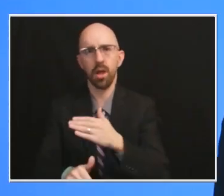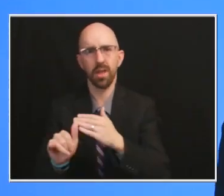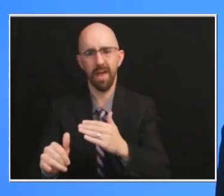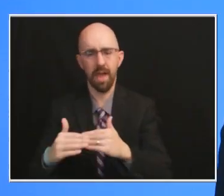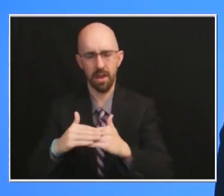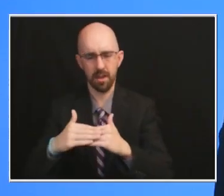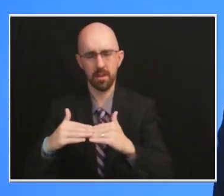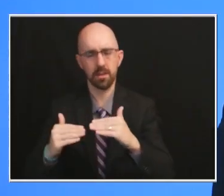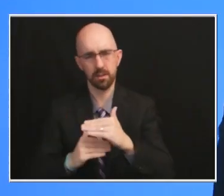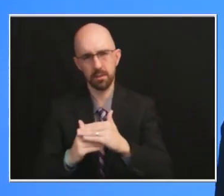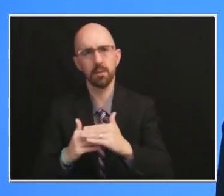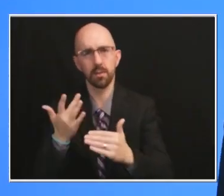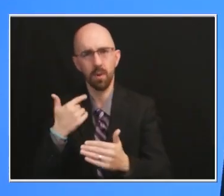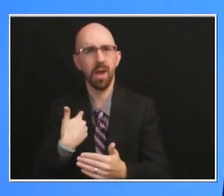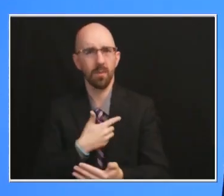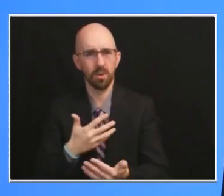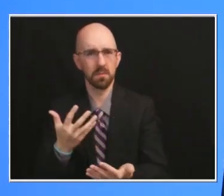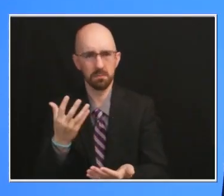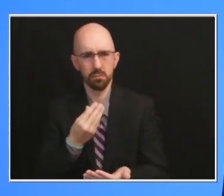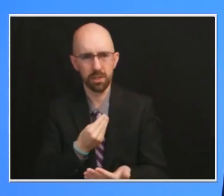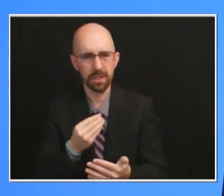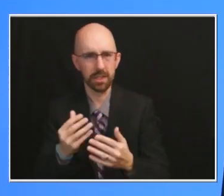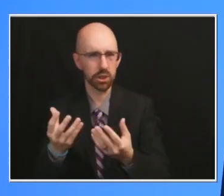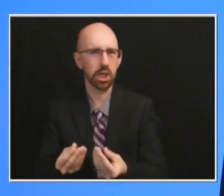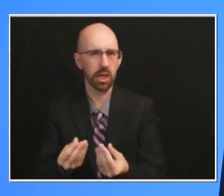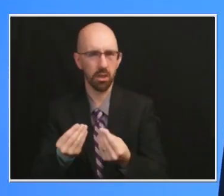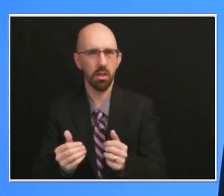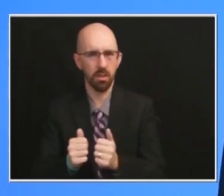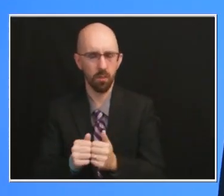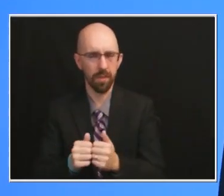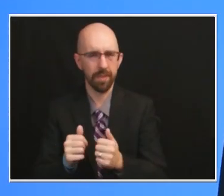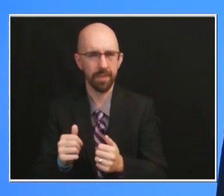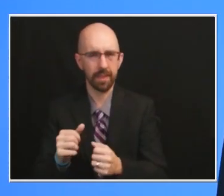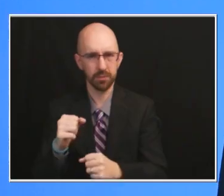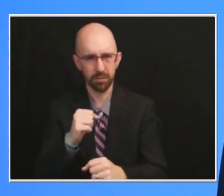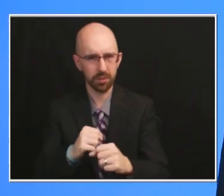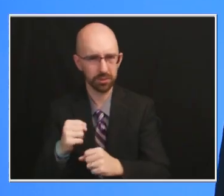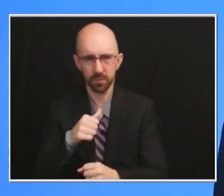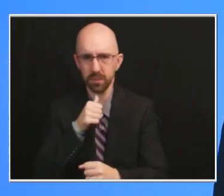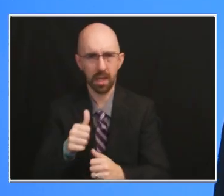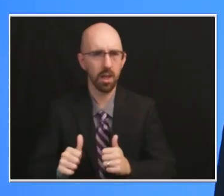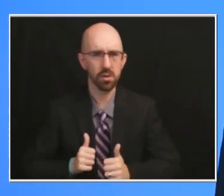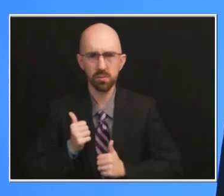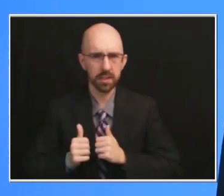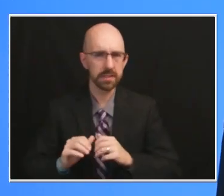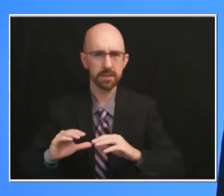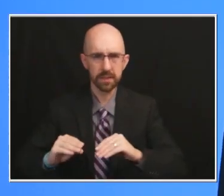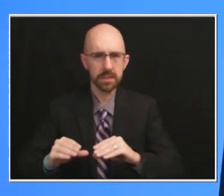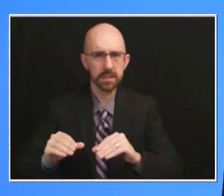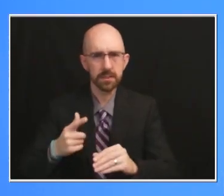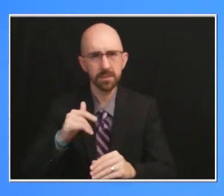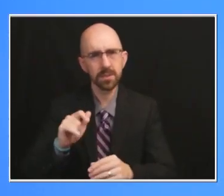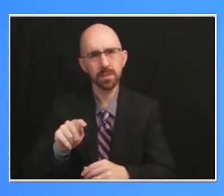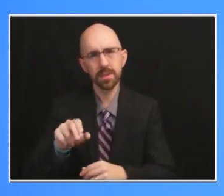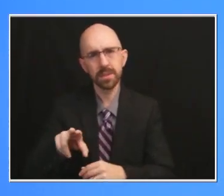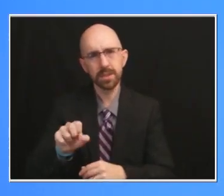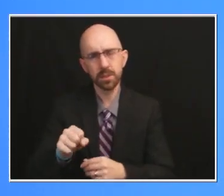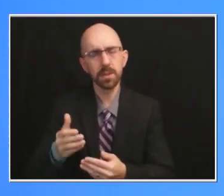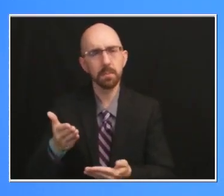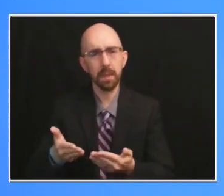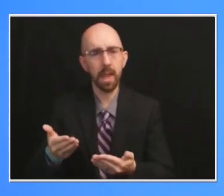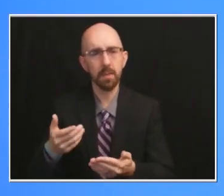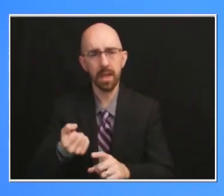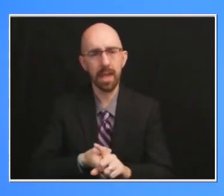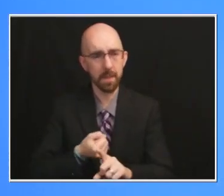we're also quite gentle with our techniques. We're not aggressive, because those tissues might have been impacted